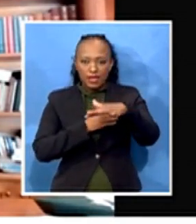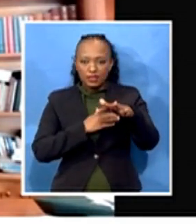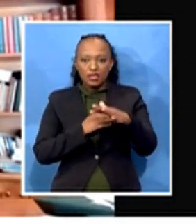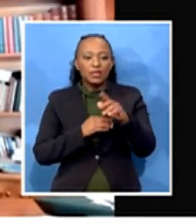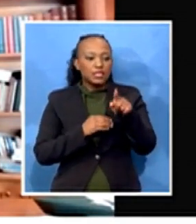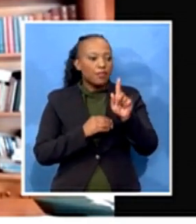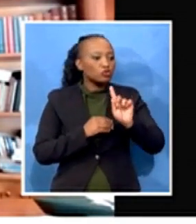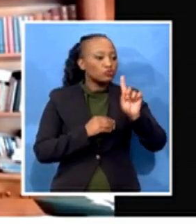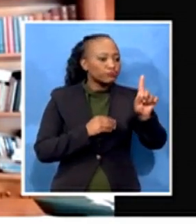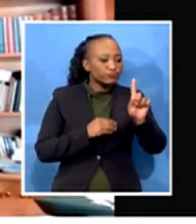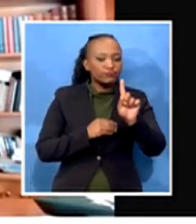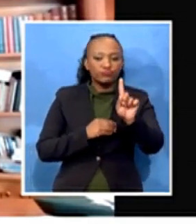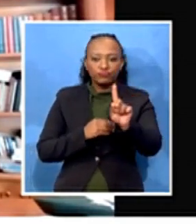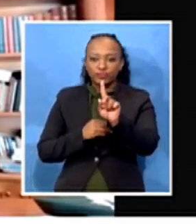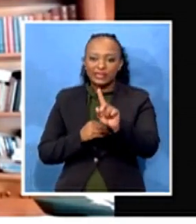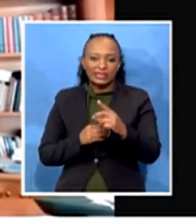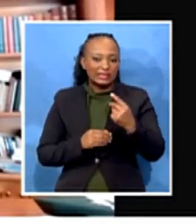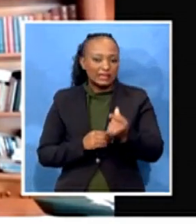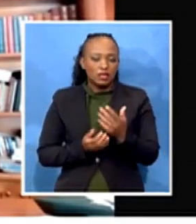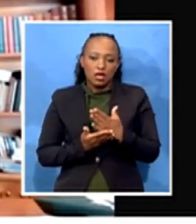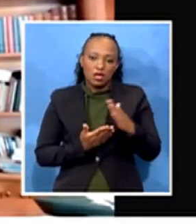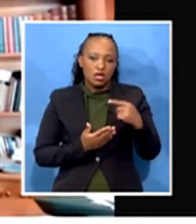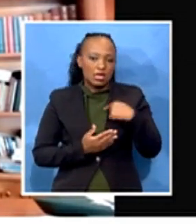sorry about this. I would have loved to have been there.